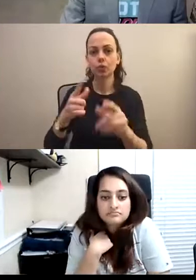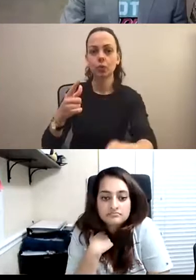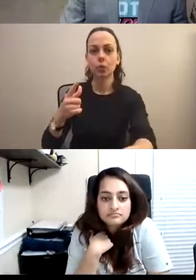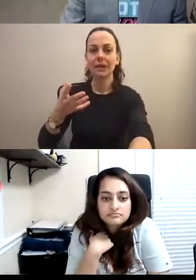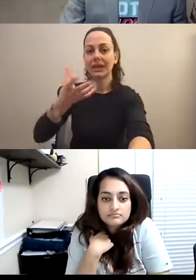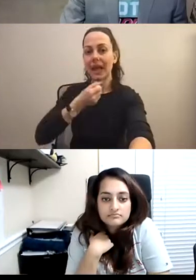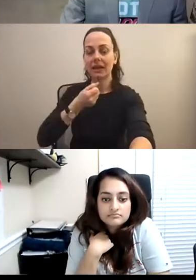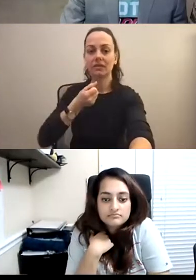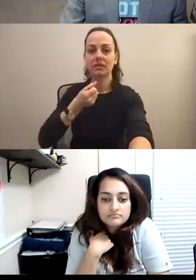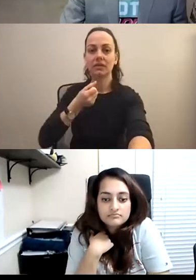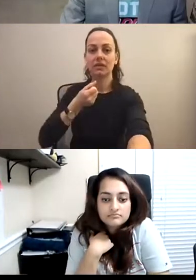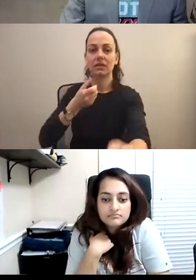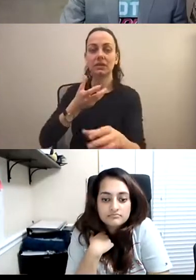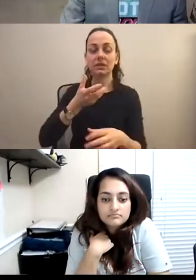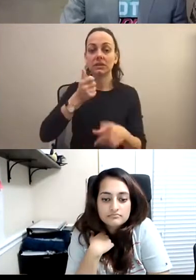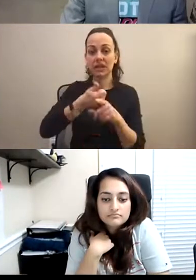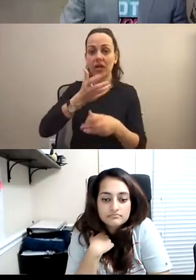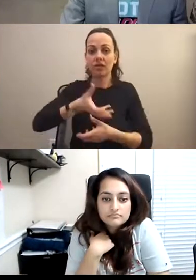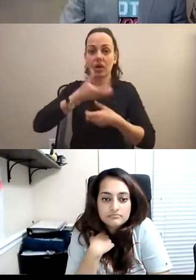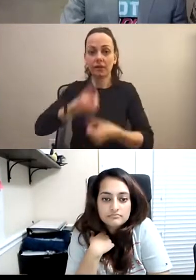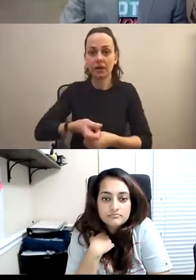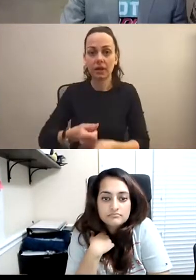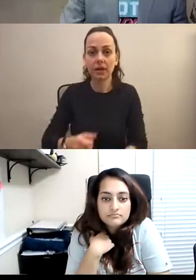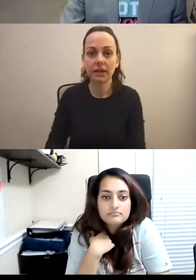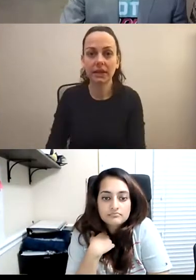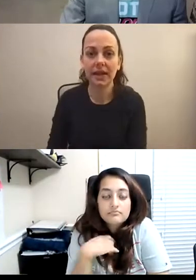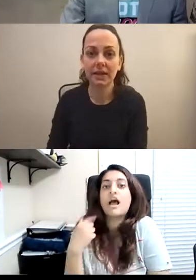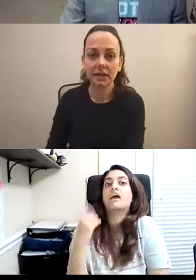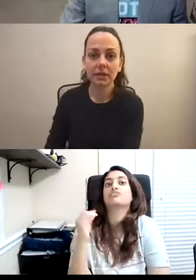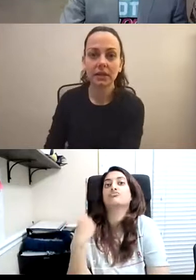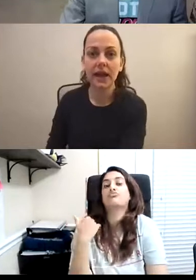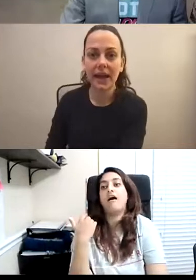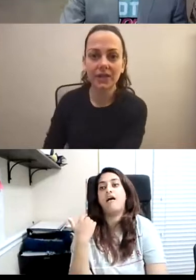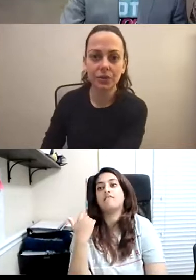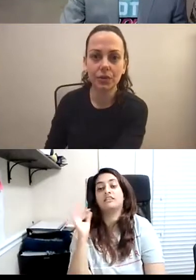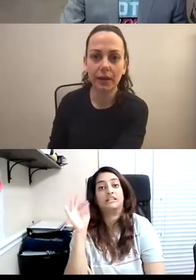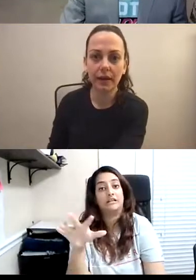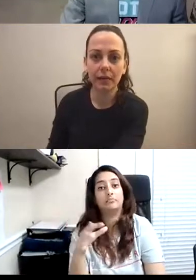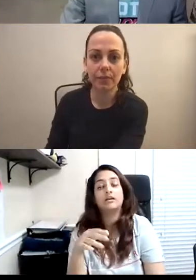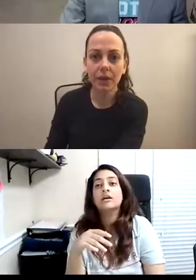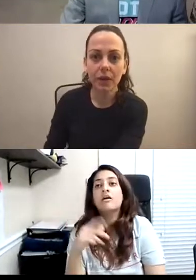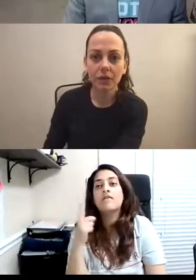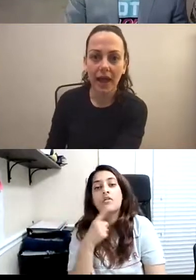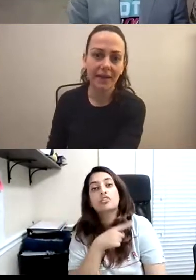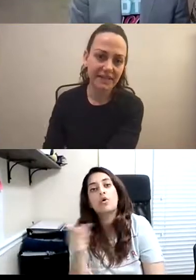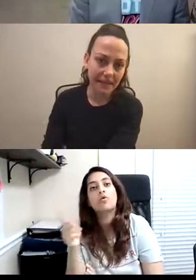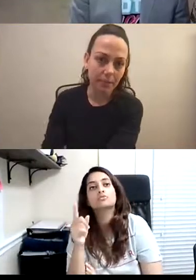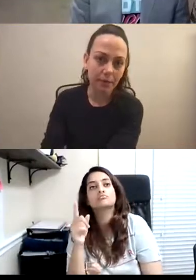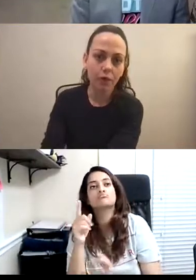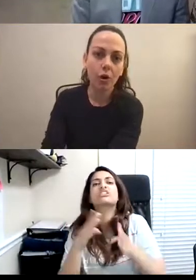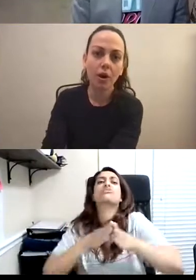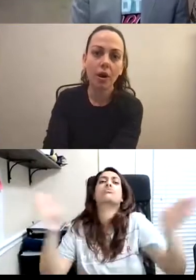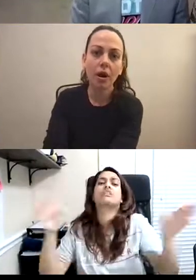and accept yourself as a person with a disability? Yeah, I do. I have a